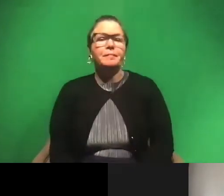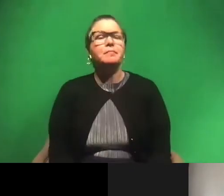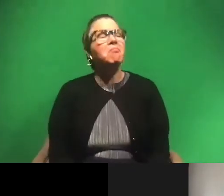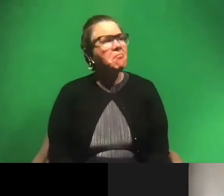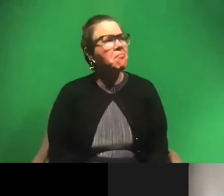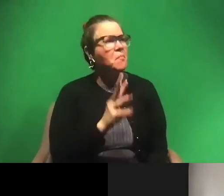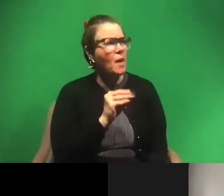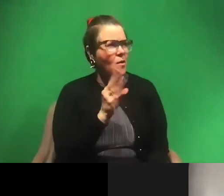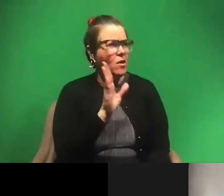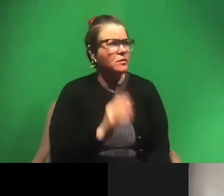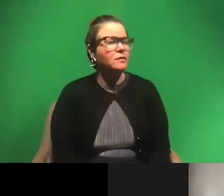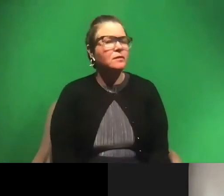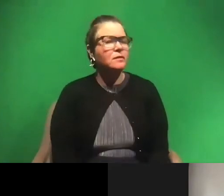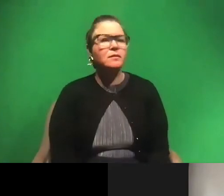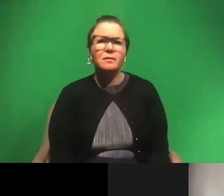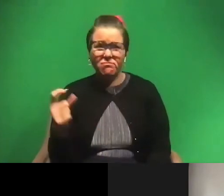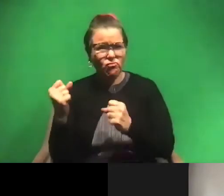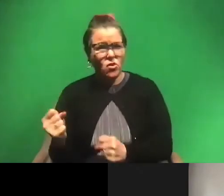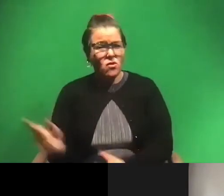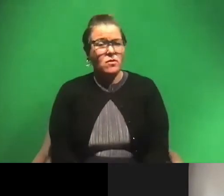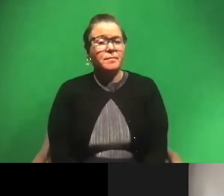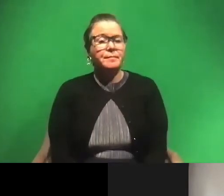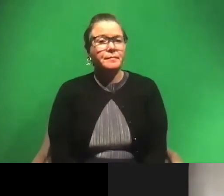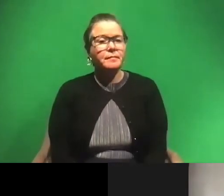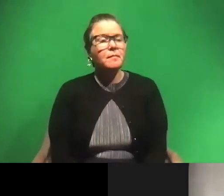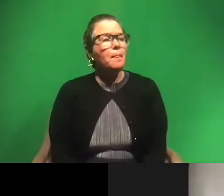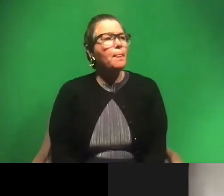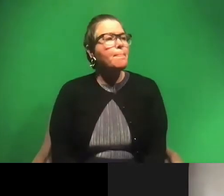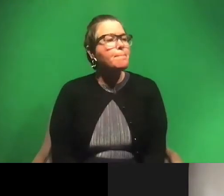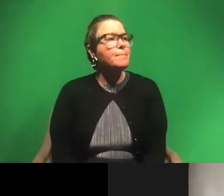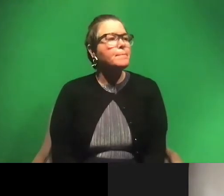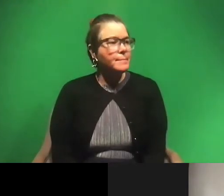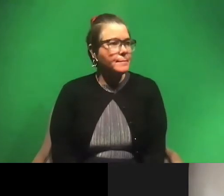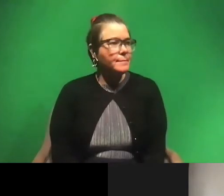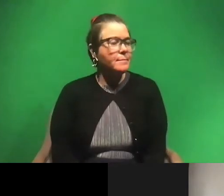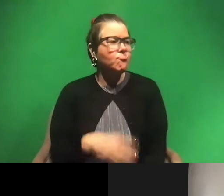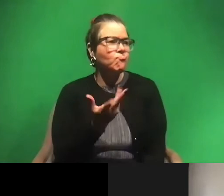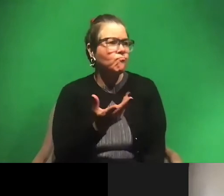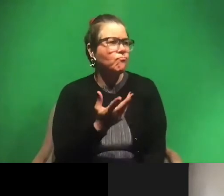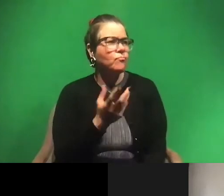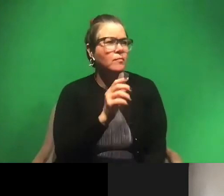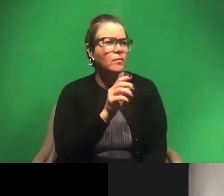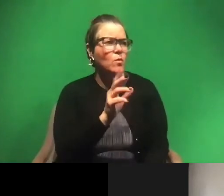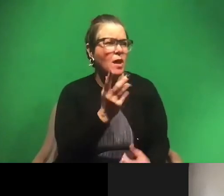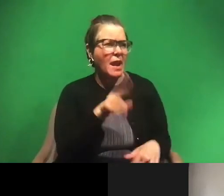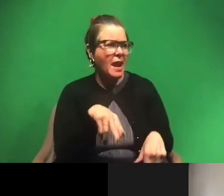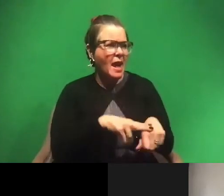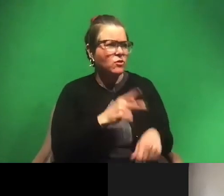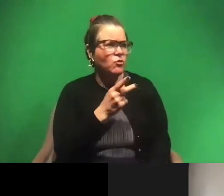that's awesome. Really strong. Let's see. What are an abalone's natural predators?